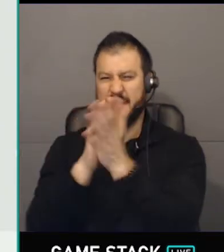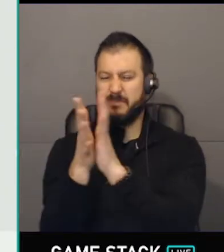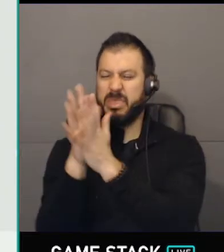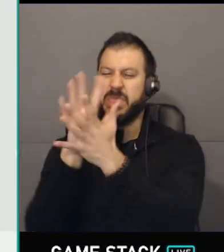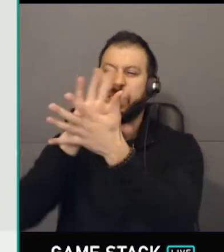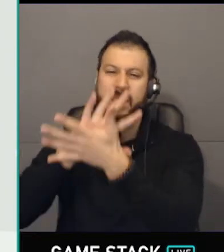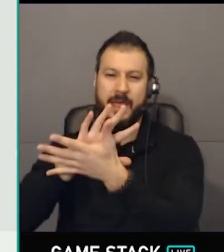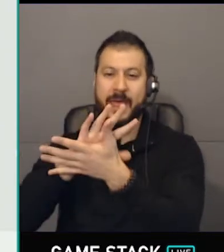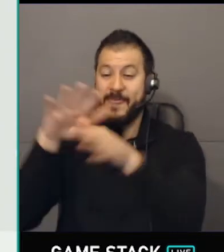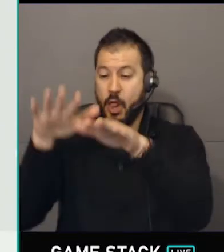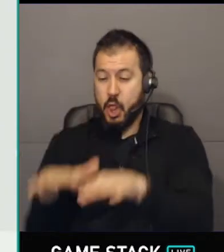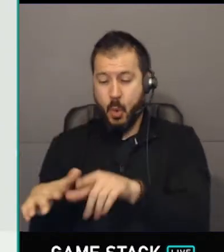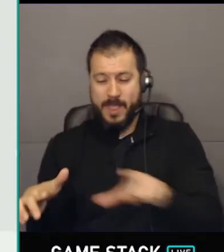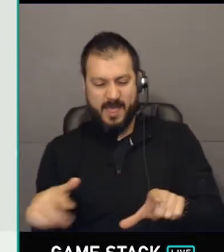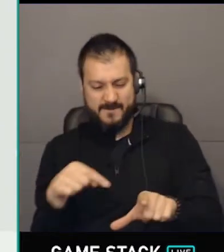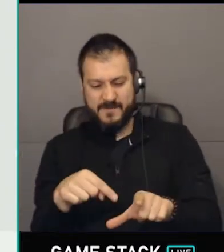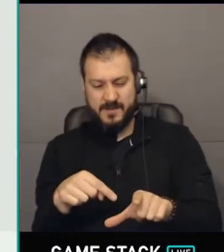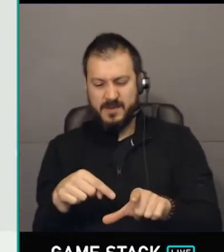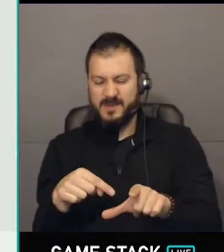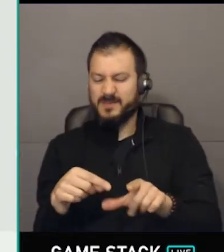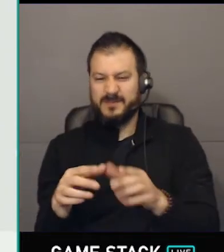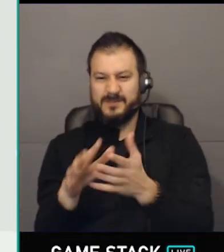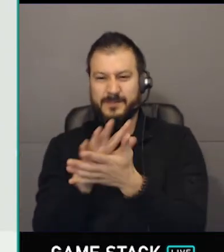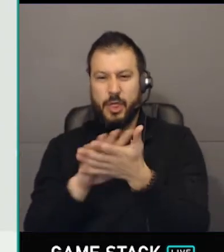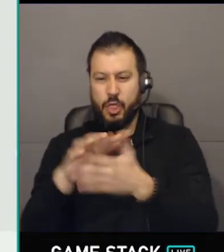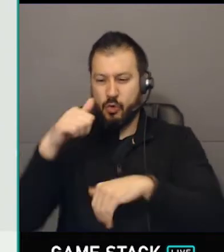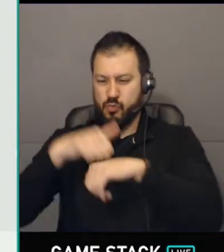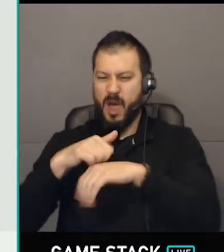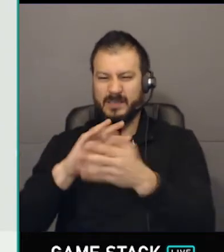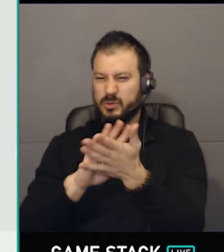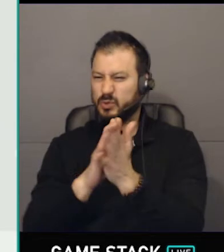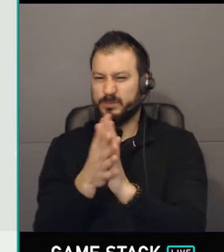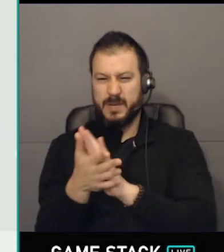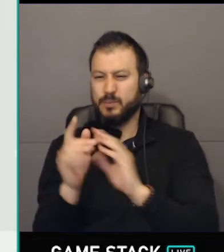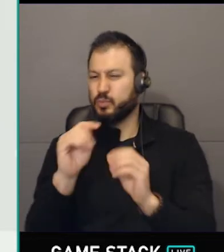left corner, we've lost detail in those rocks.